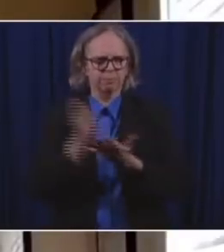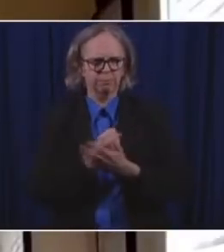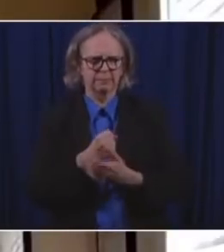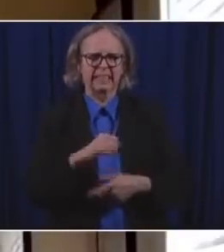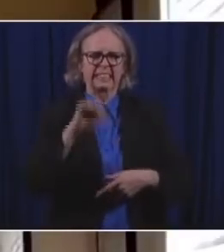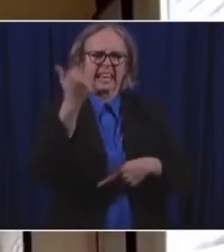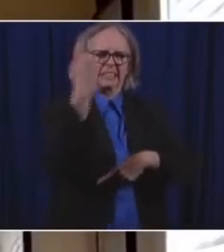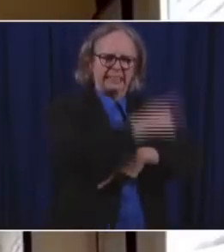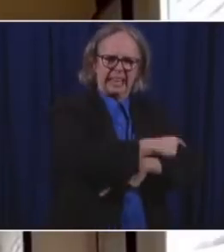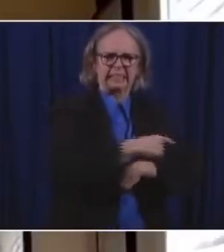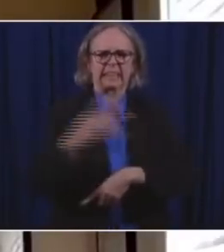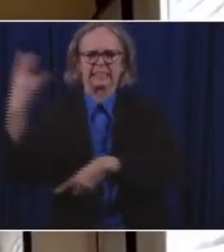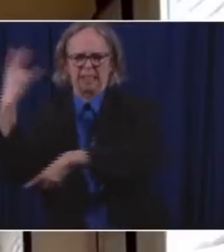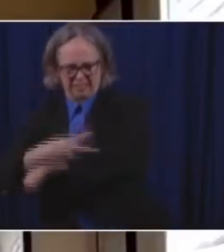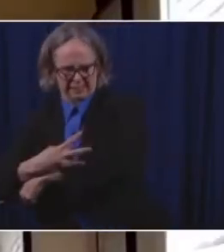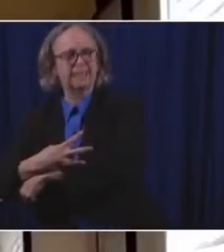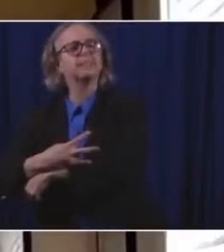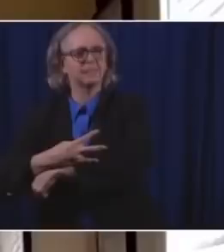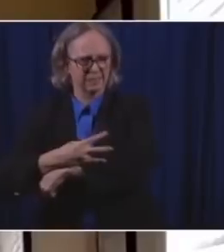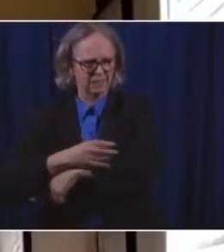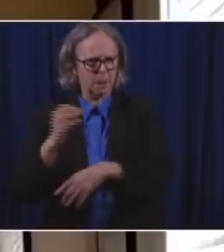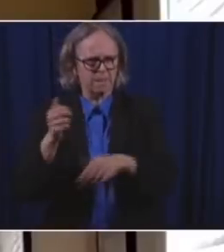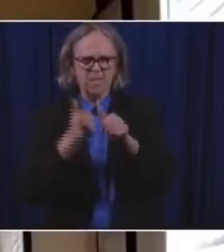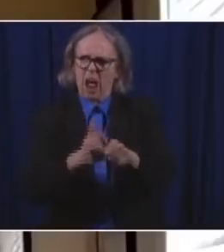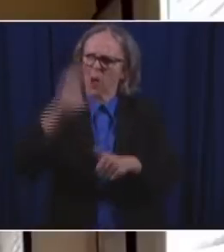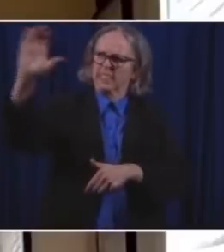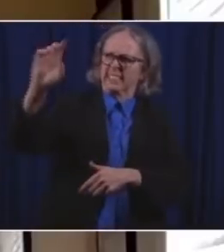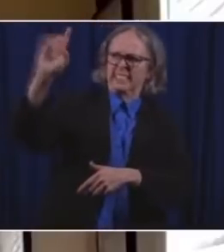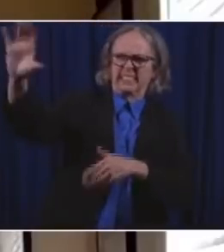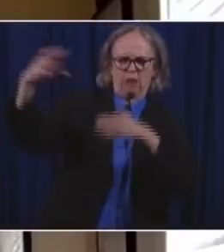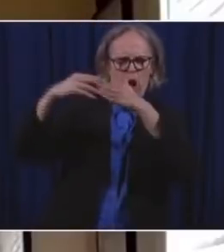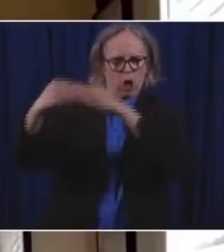CDC as an option for most Ohioans.